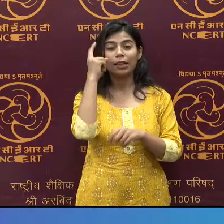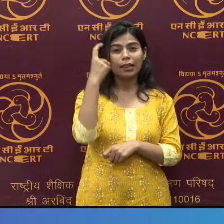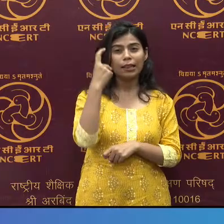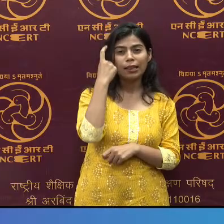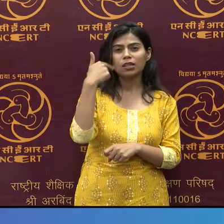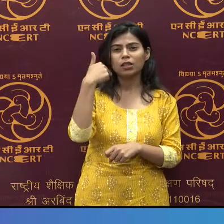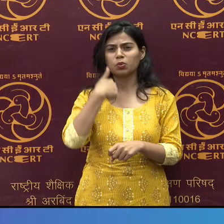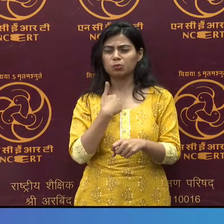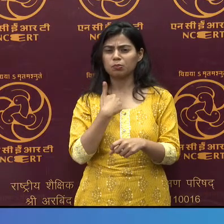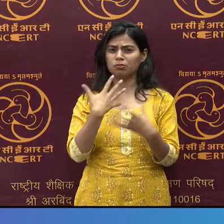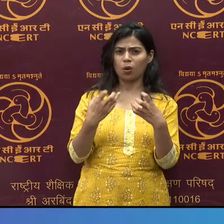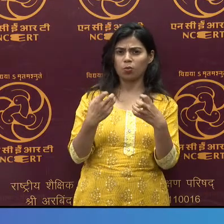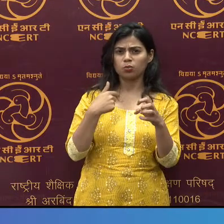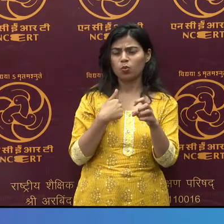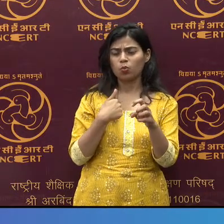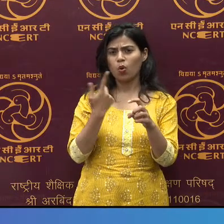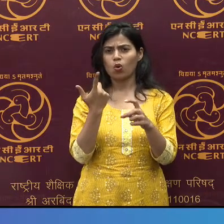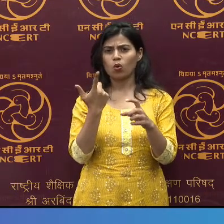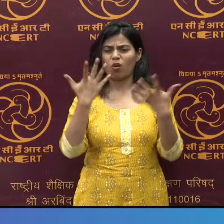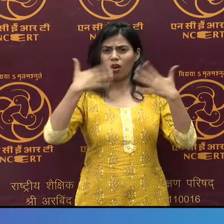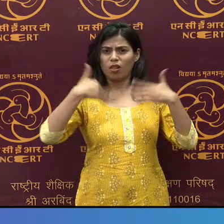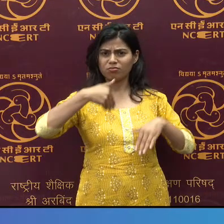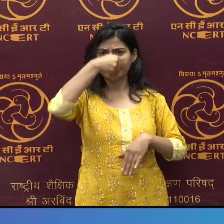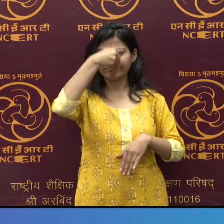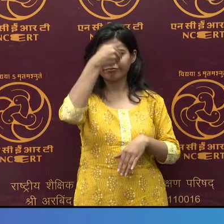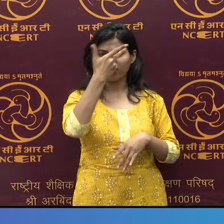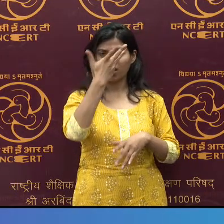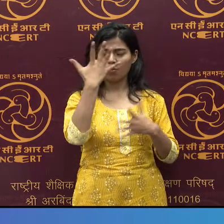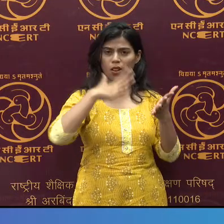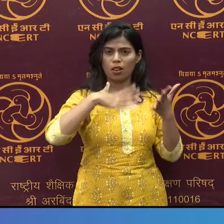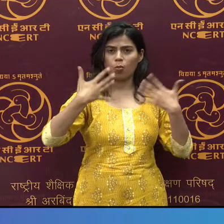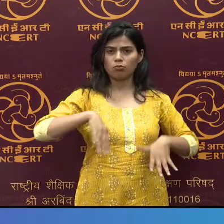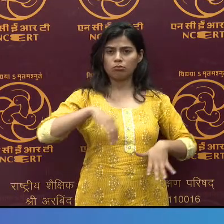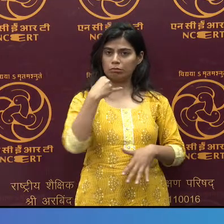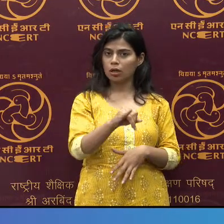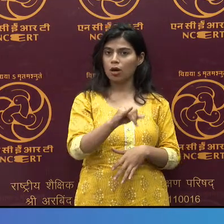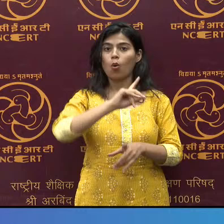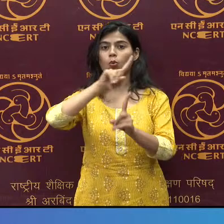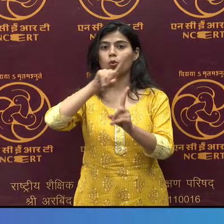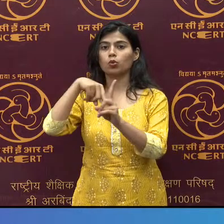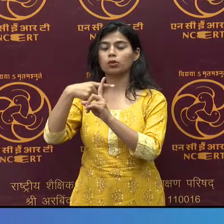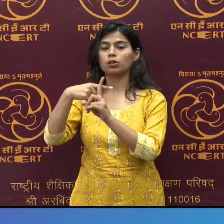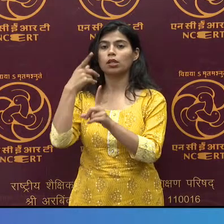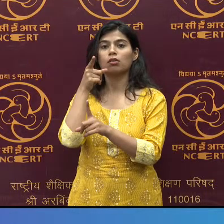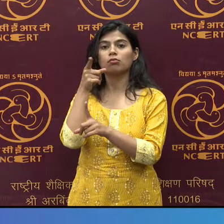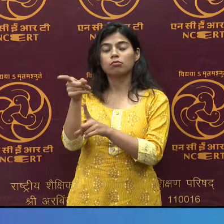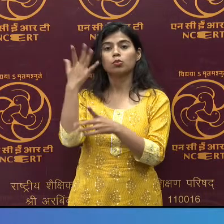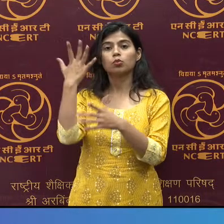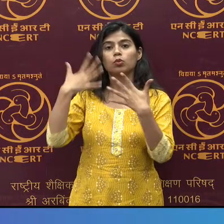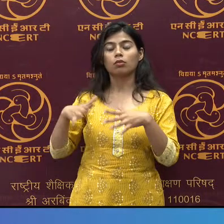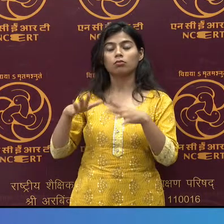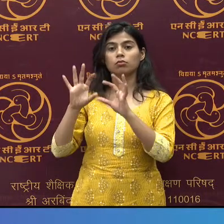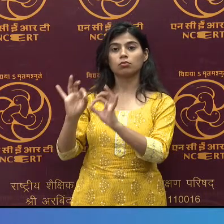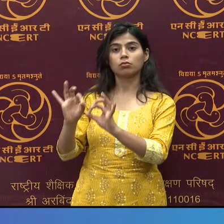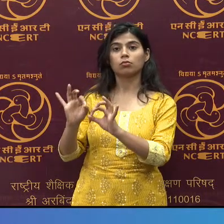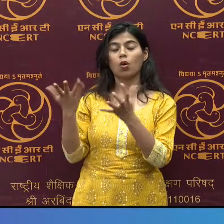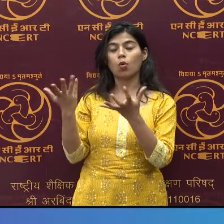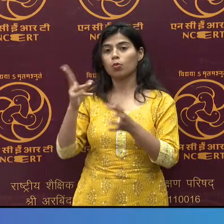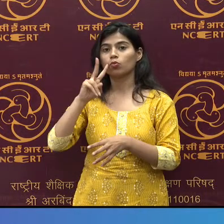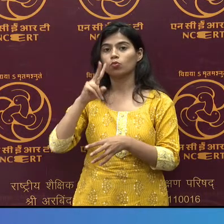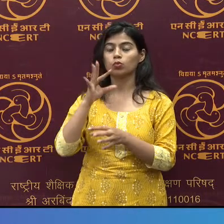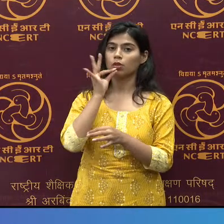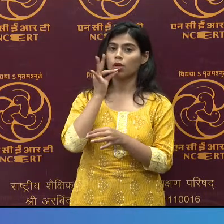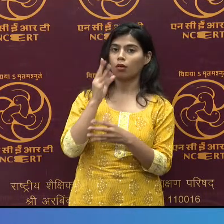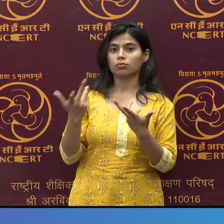you want? What's your choice? A healthy lifestyle or just taste for a few moments? So we can